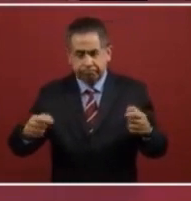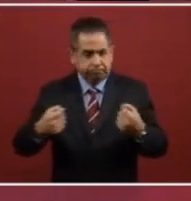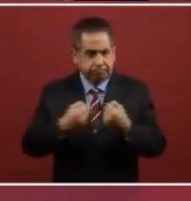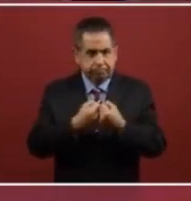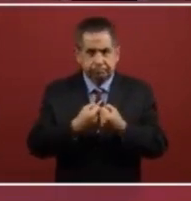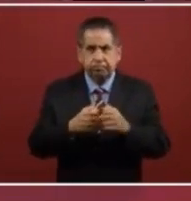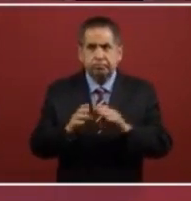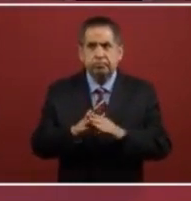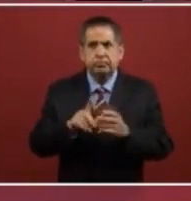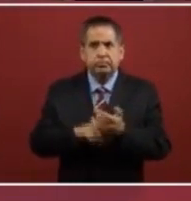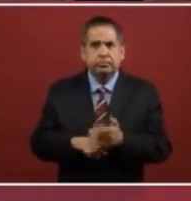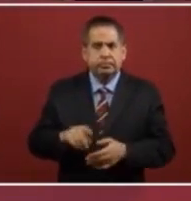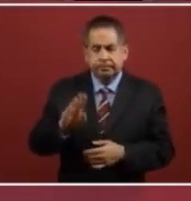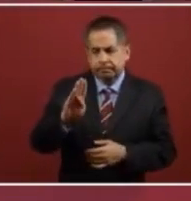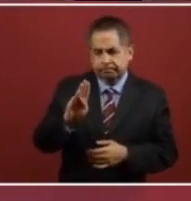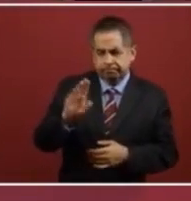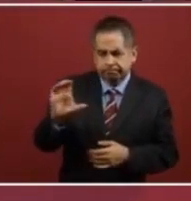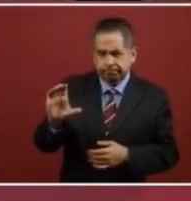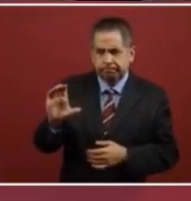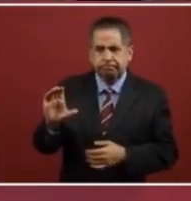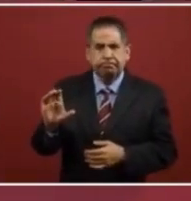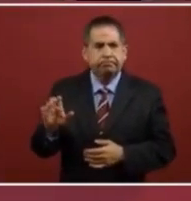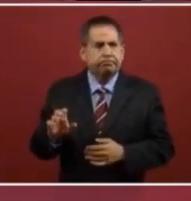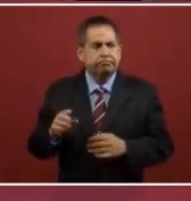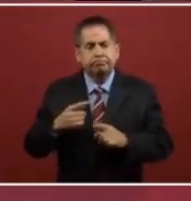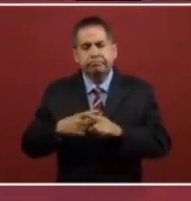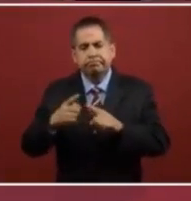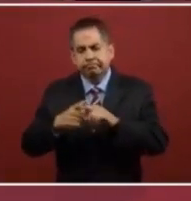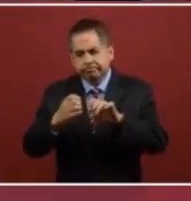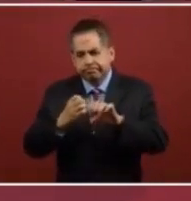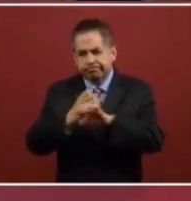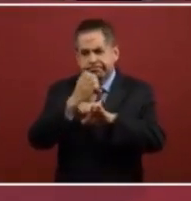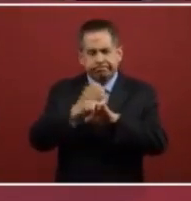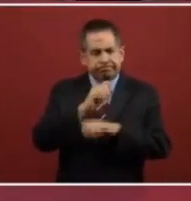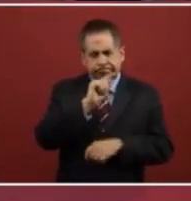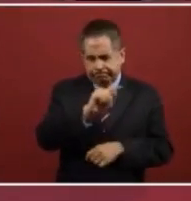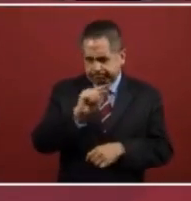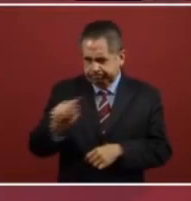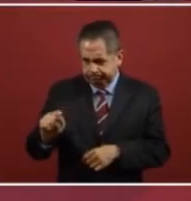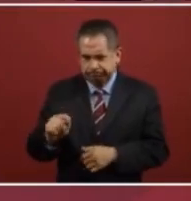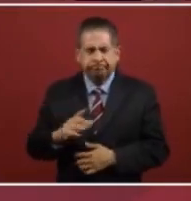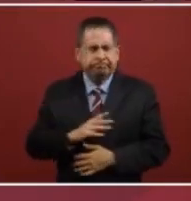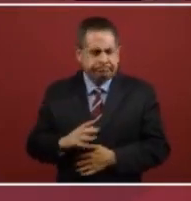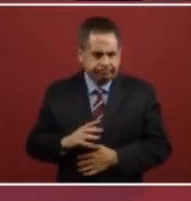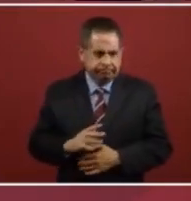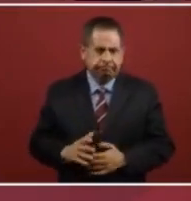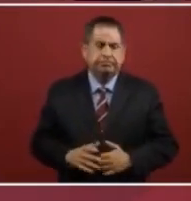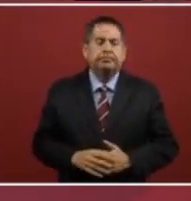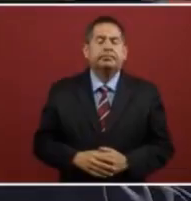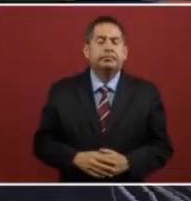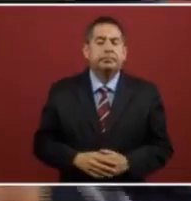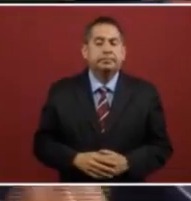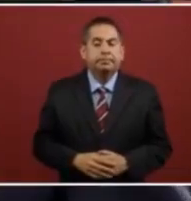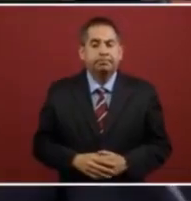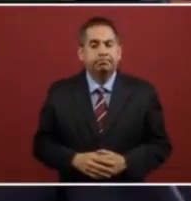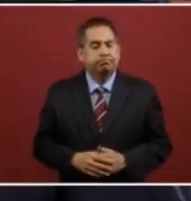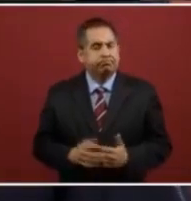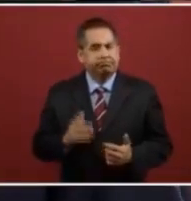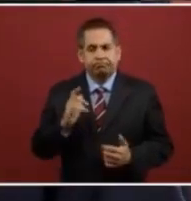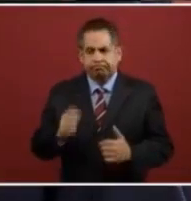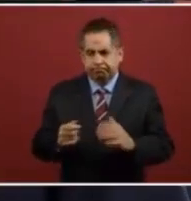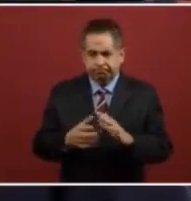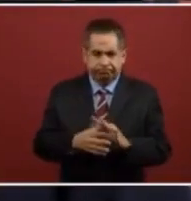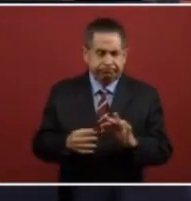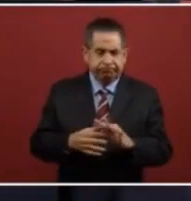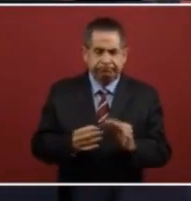Baja California back y que the incluye people otros on estados. the La borders, definición which